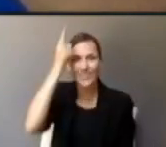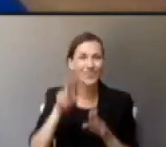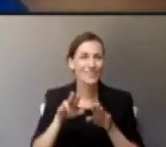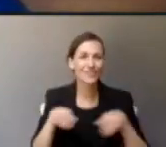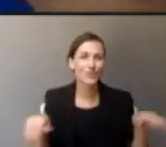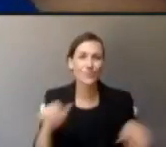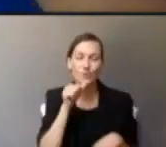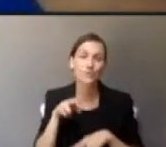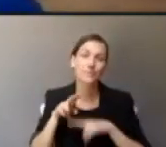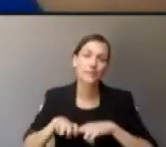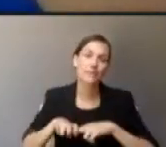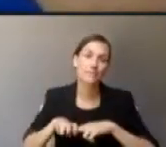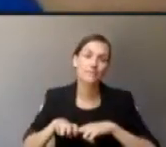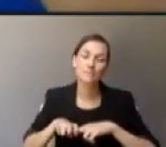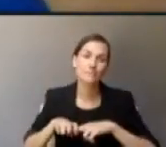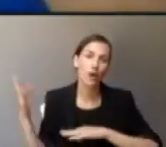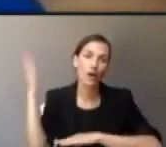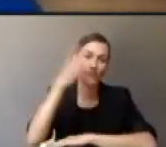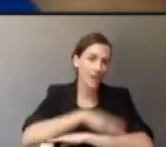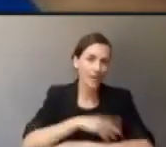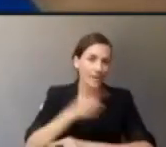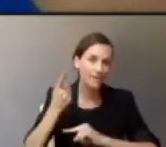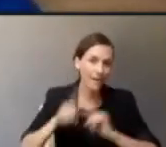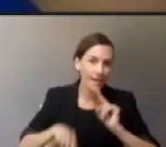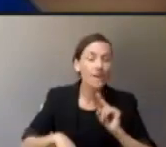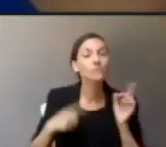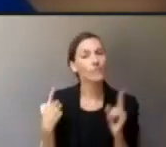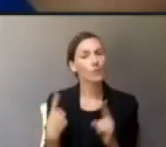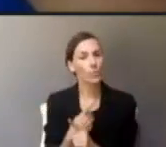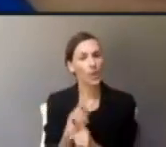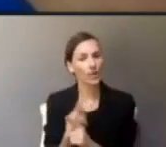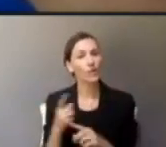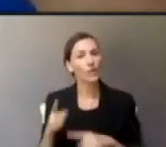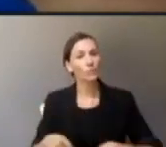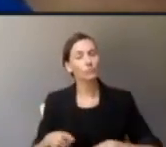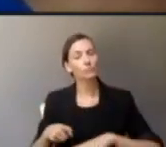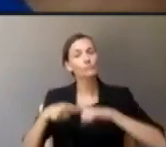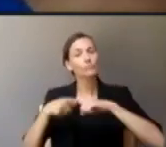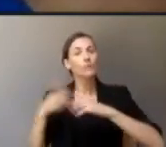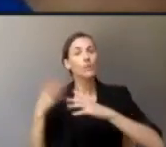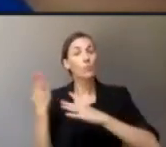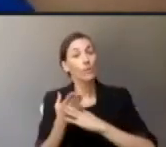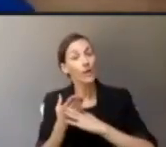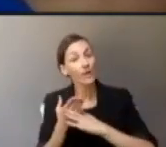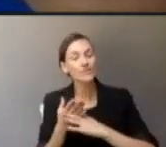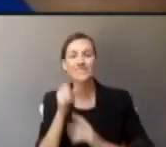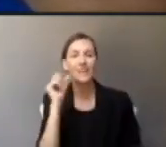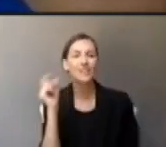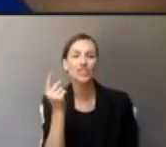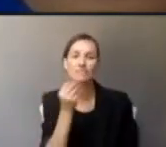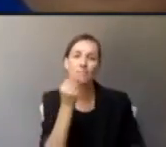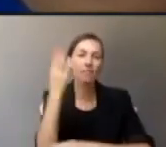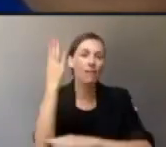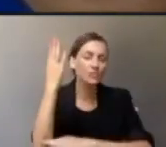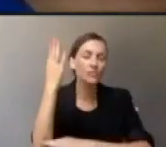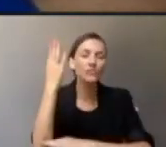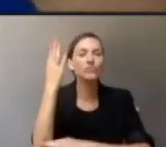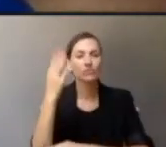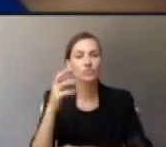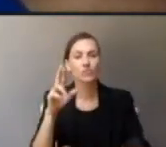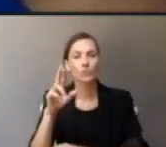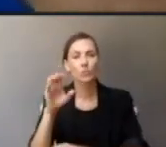sit still all day. So there'll be regular breaks, more frequent breaks over and beyond their lunch period and recess and those kinds of